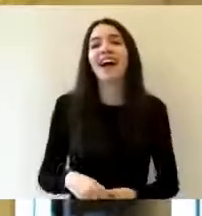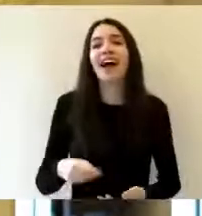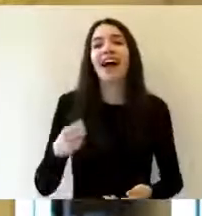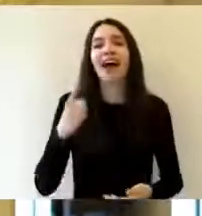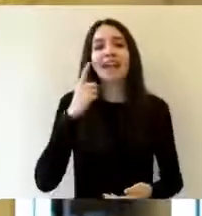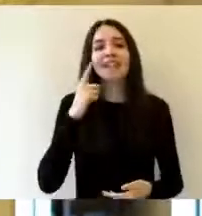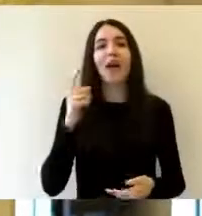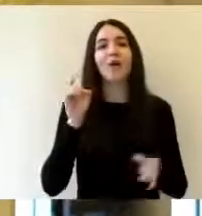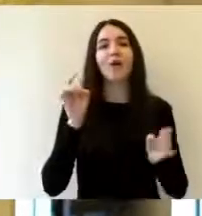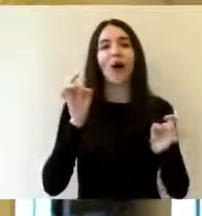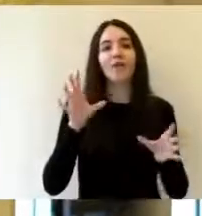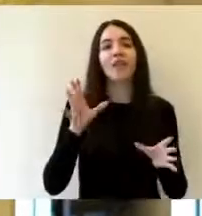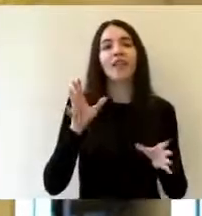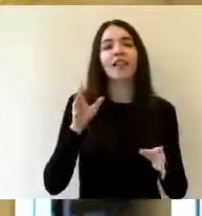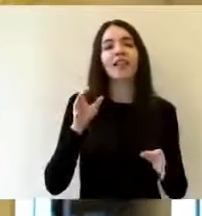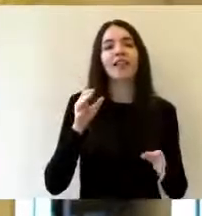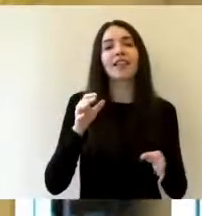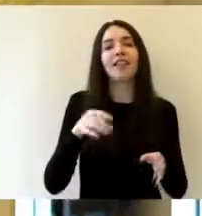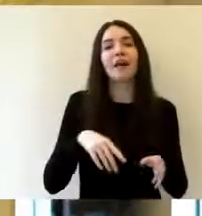asshole. Sorry.